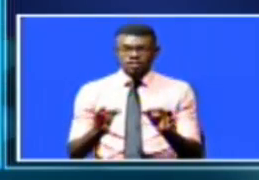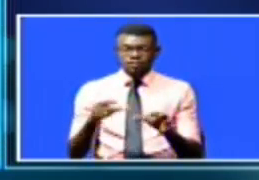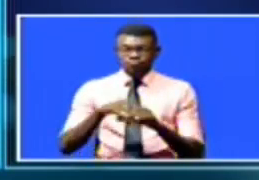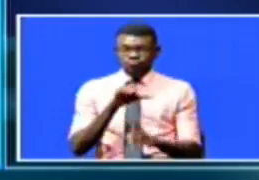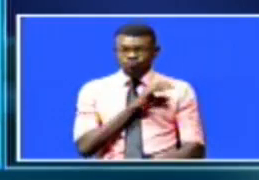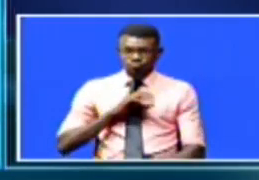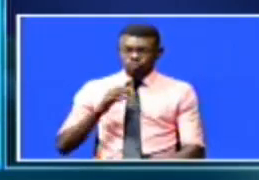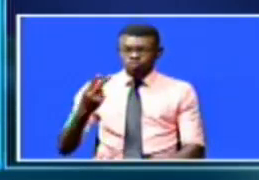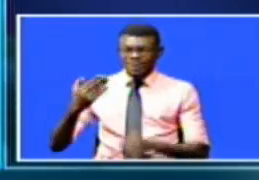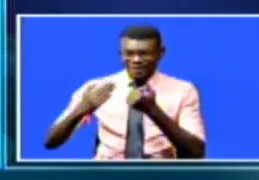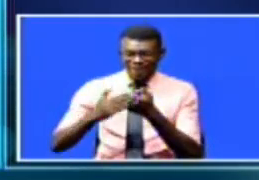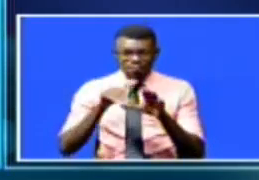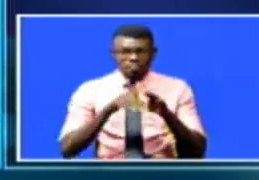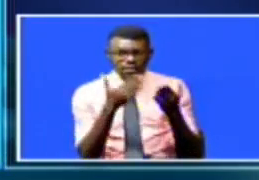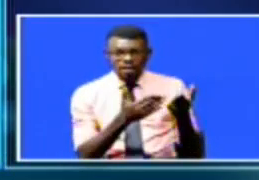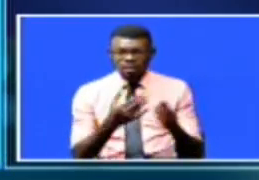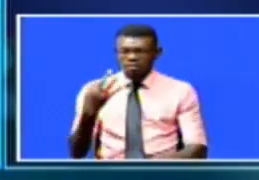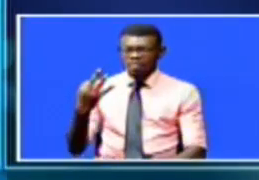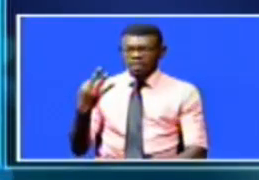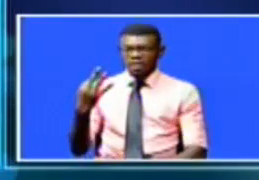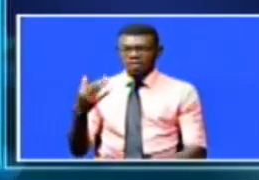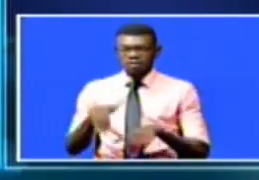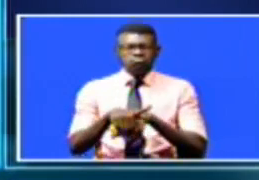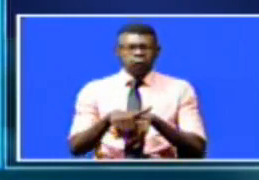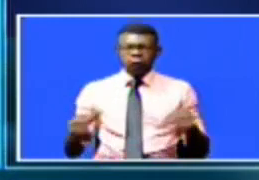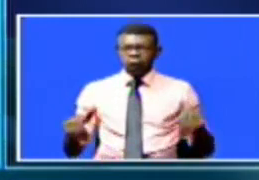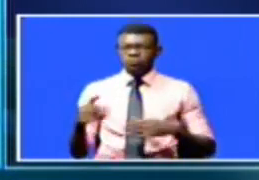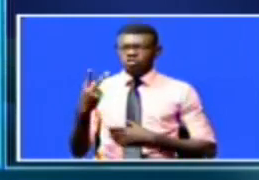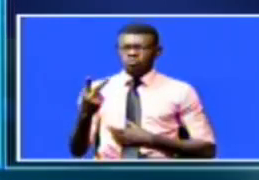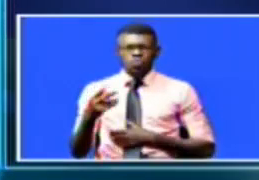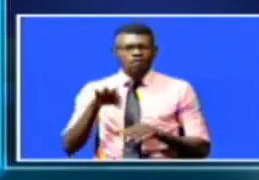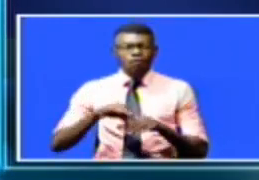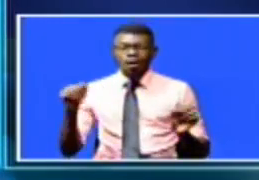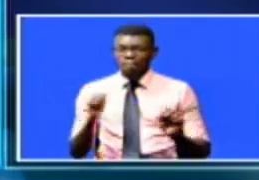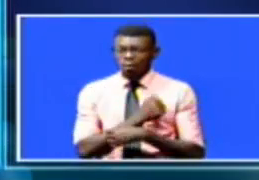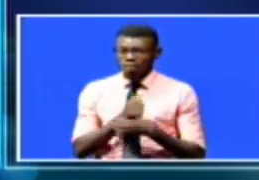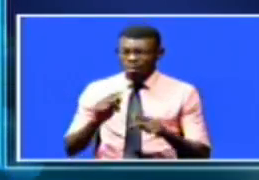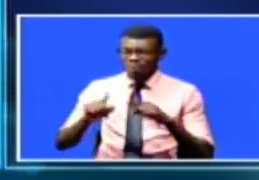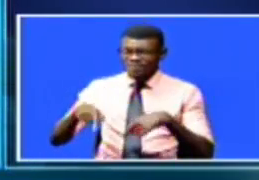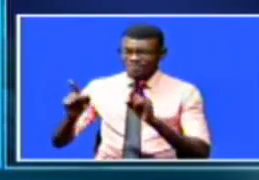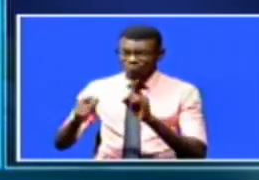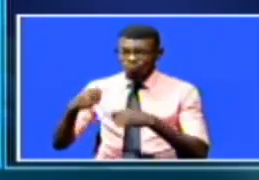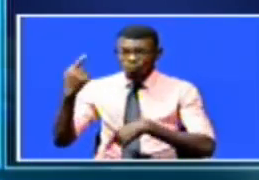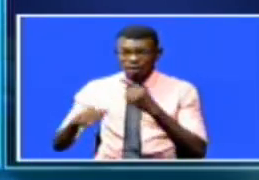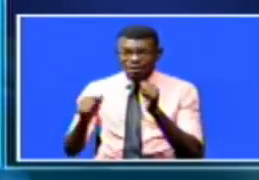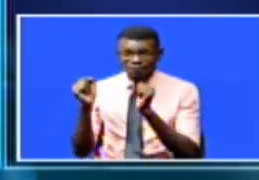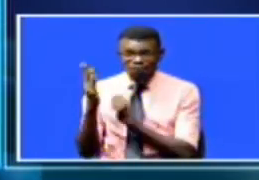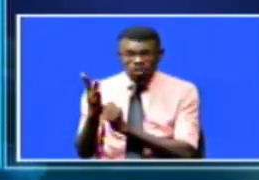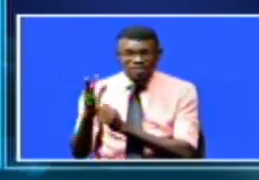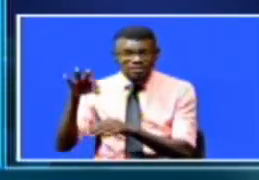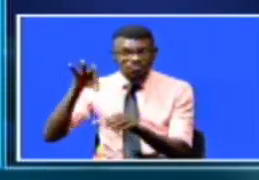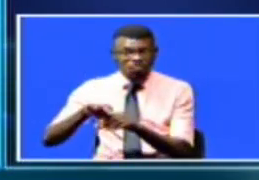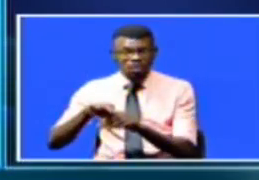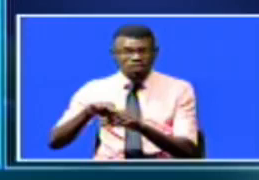members were present. Three of them abstained, two of them were not eligible to vote. But you got 14 votes. The Senator